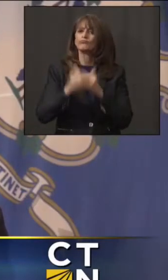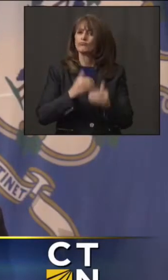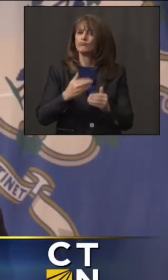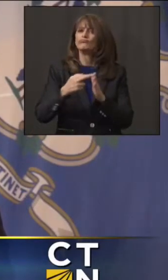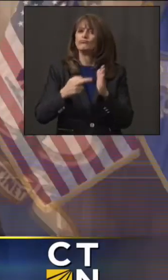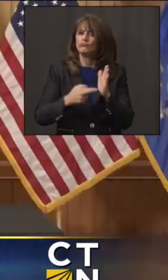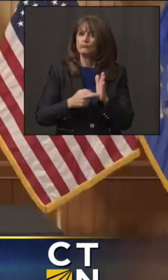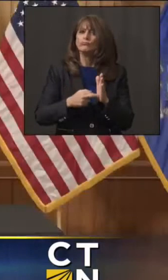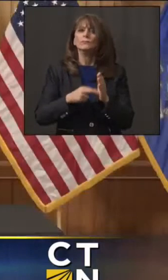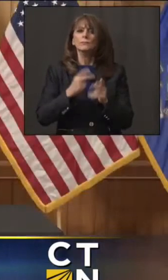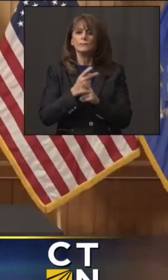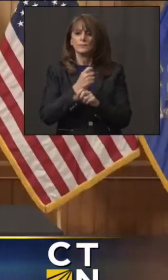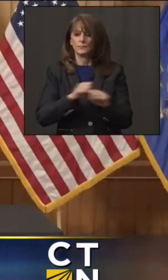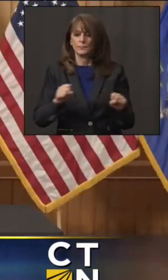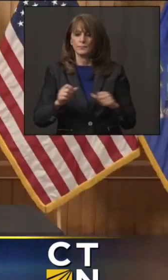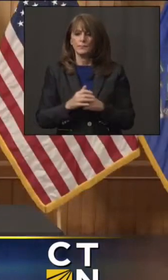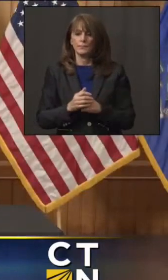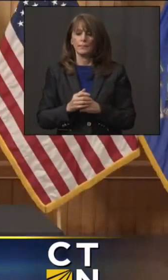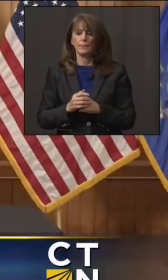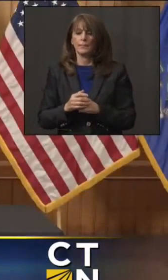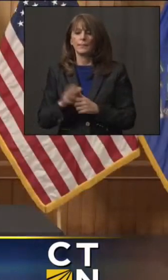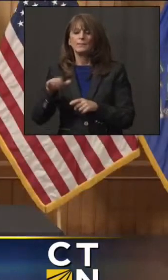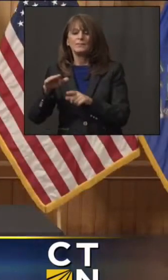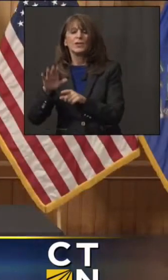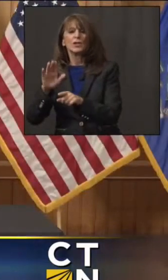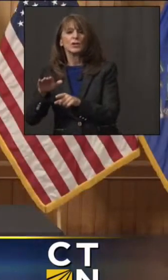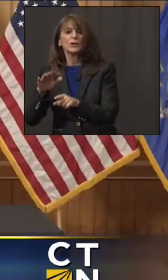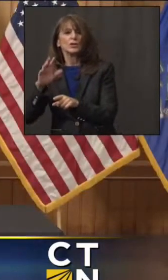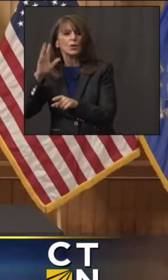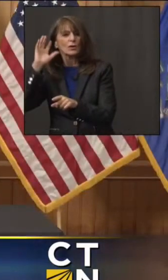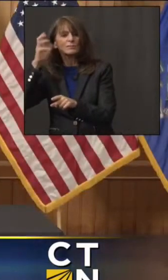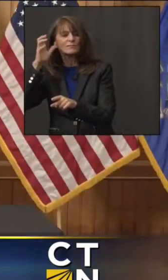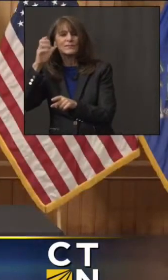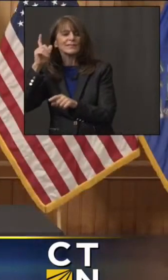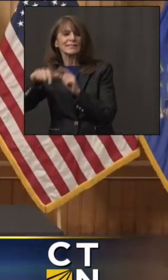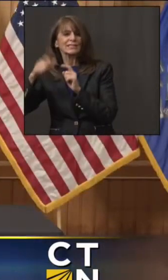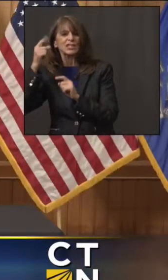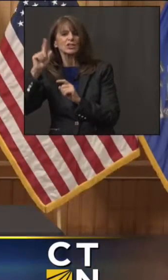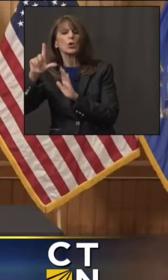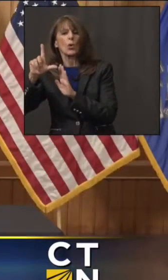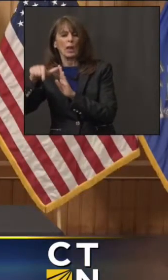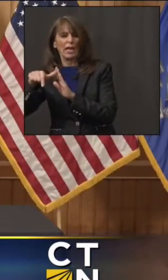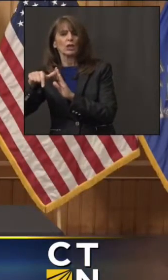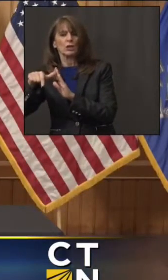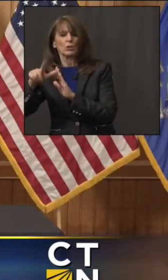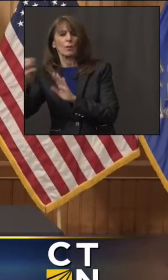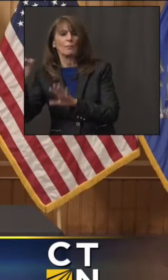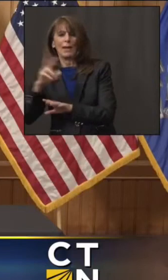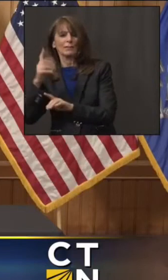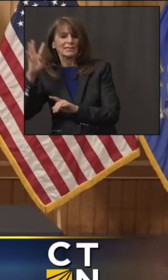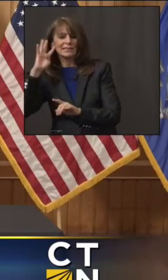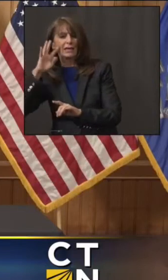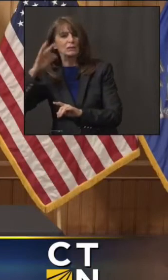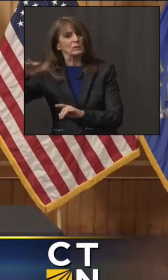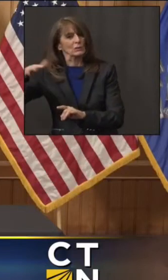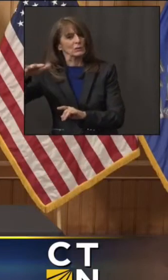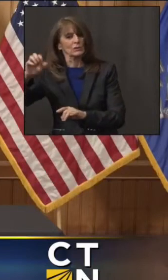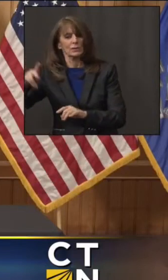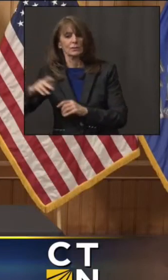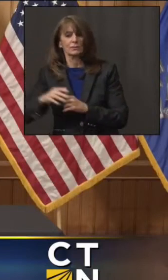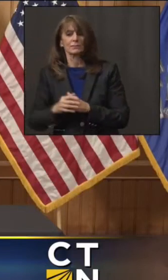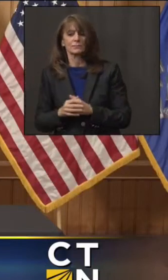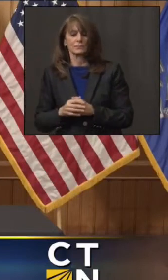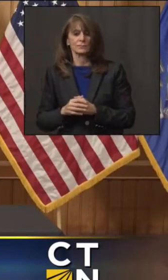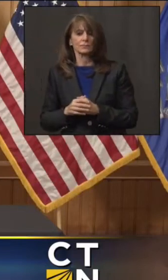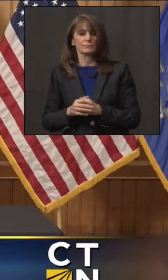your audio is overmodulated. I can come back to you. We will get back to you later on in the press conference. Okay, I just turned it down. Is